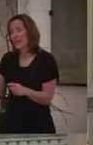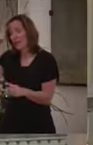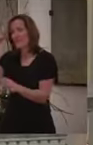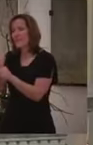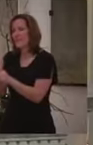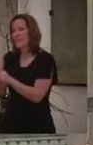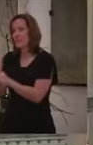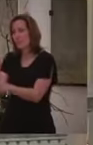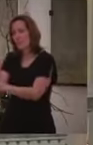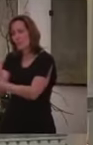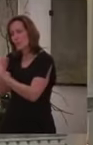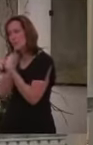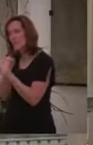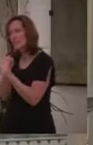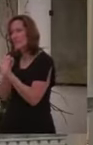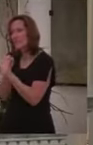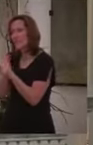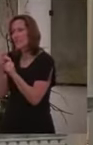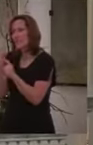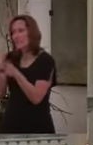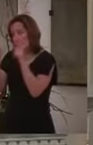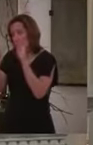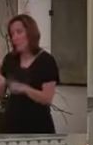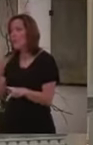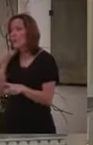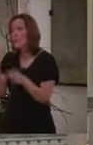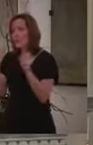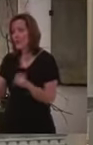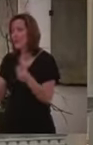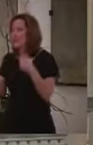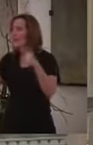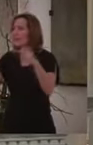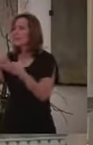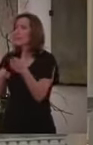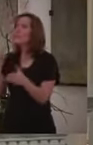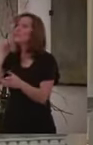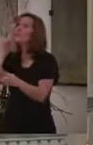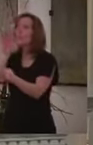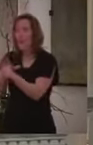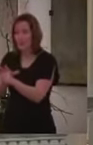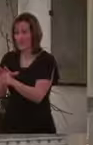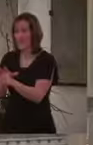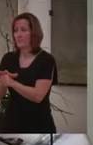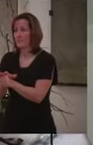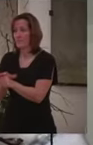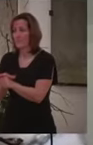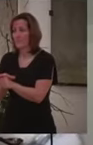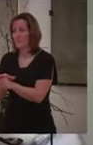trust, holds on to the one who can accomplish what he promises.